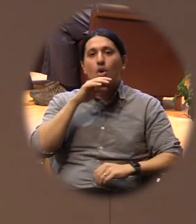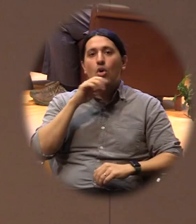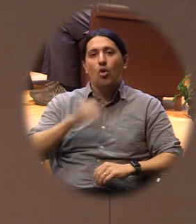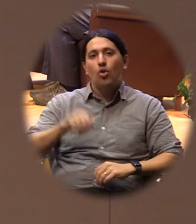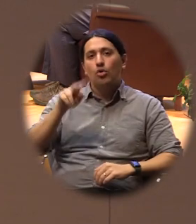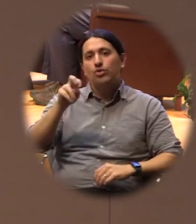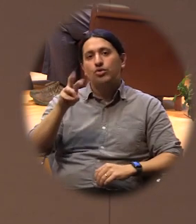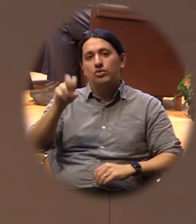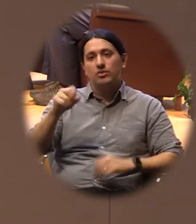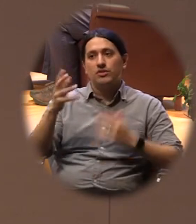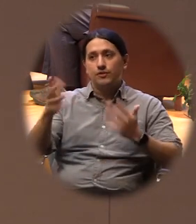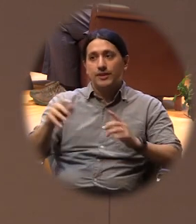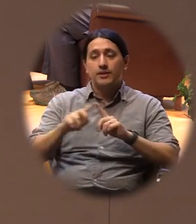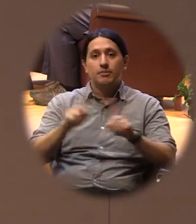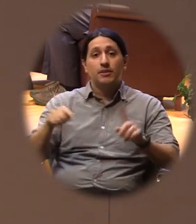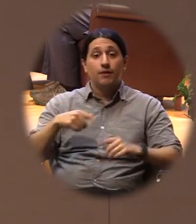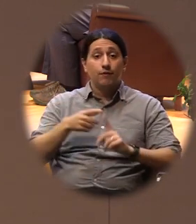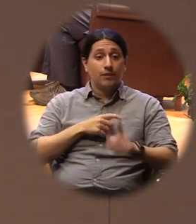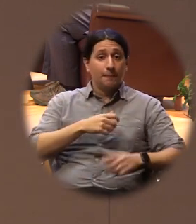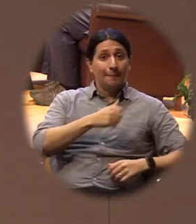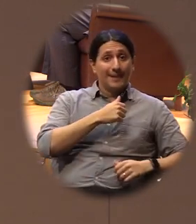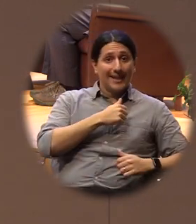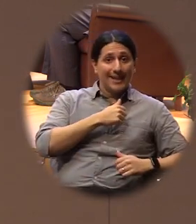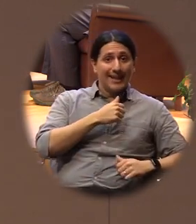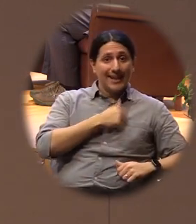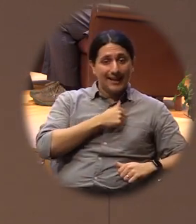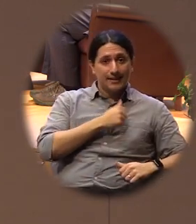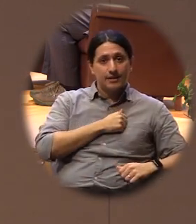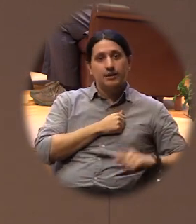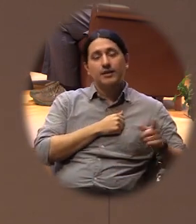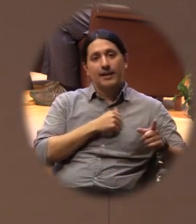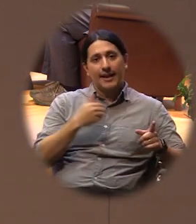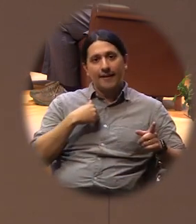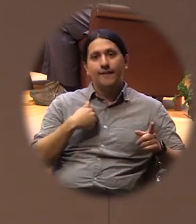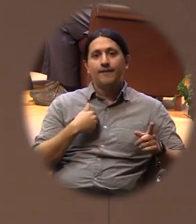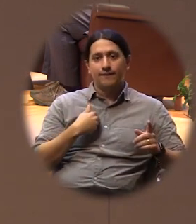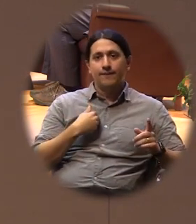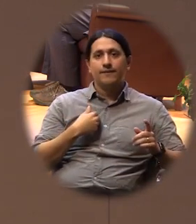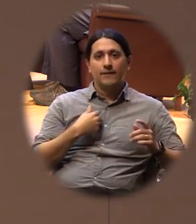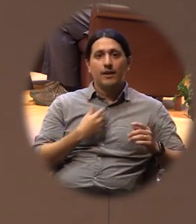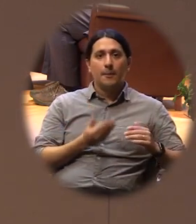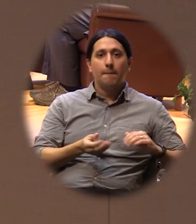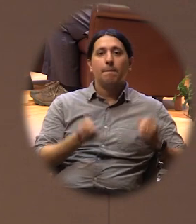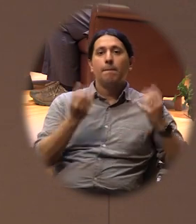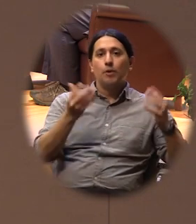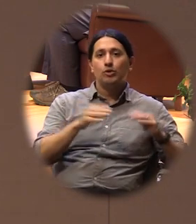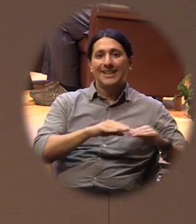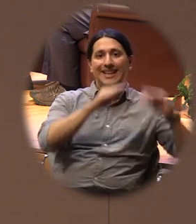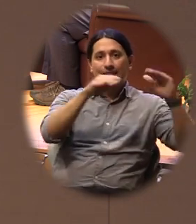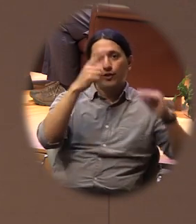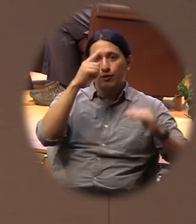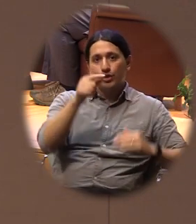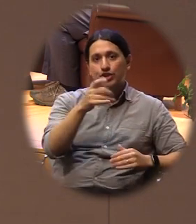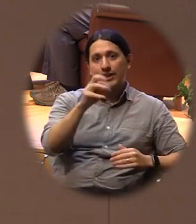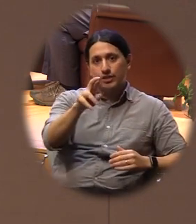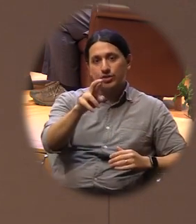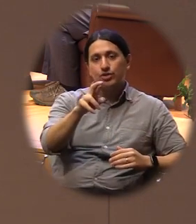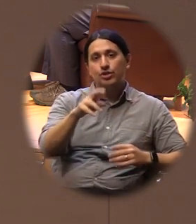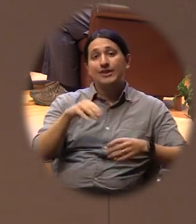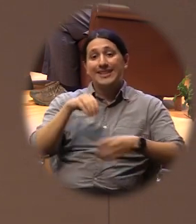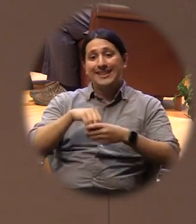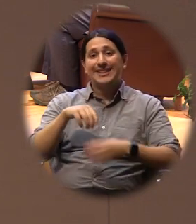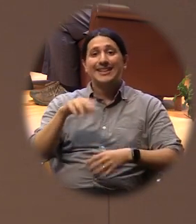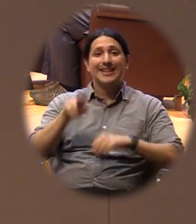really interesting multi-layered definition of gender in its iteration of the National Institutes of Health. And so